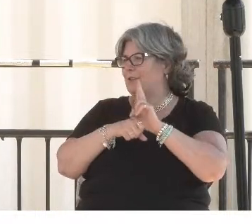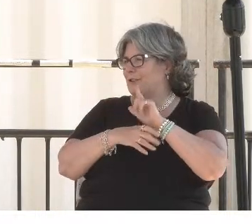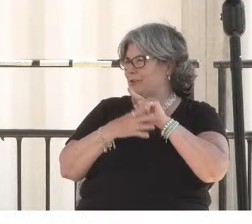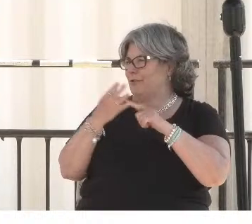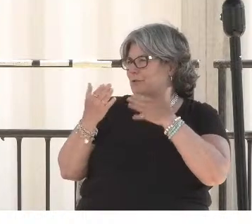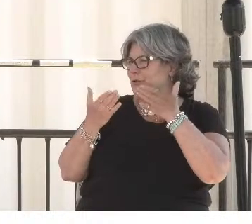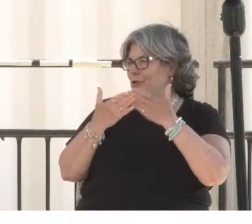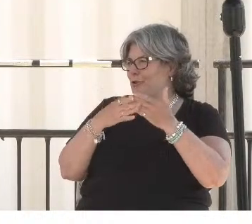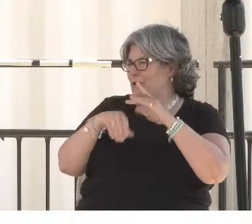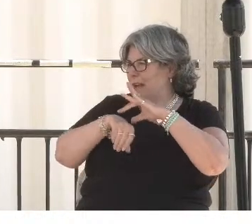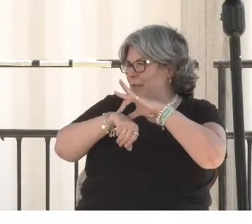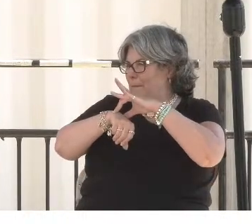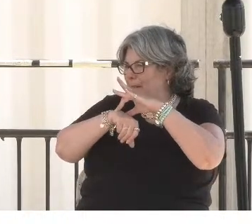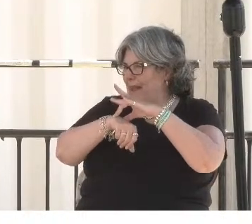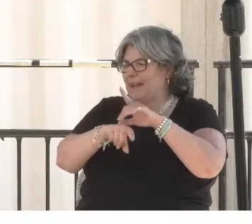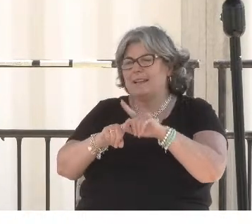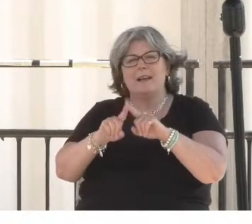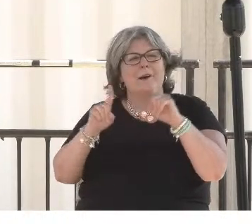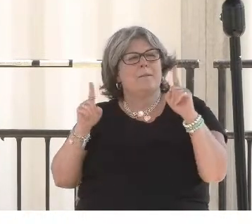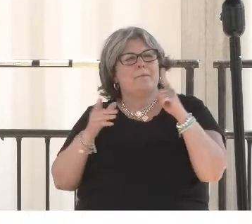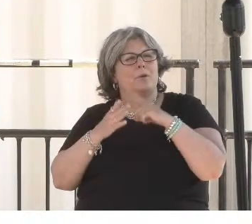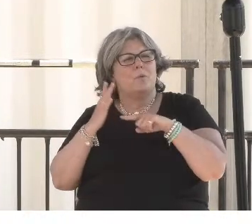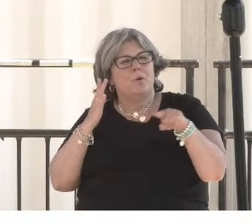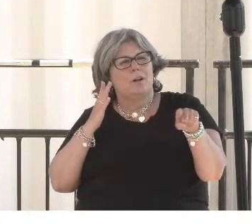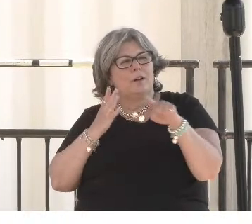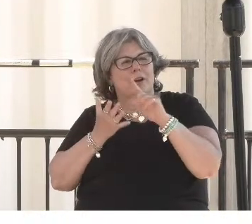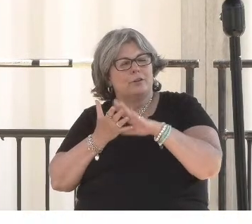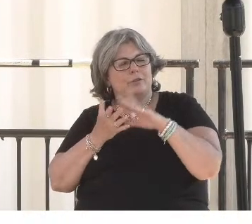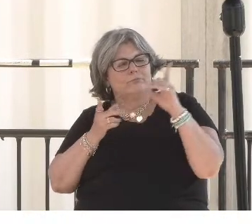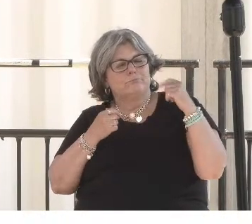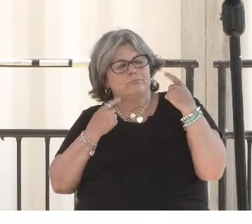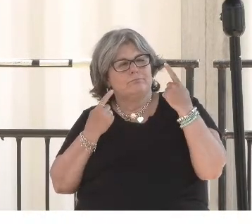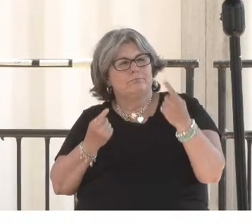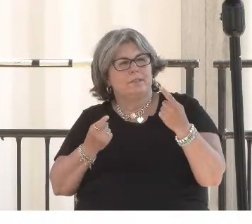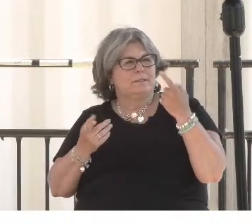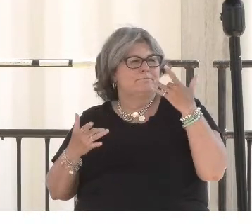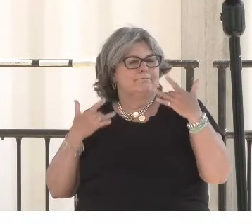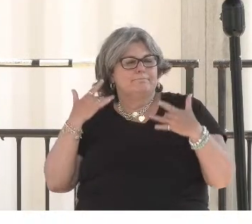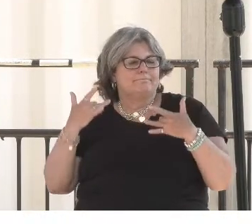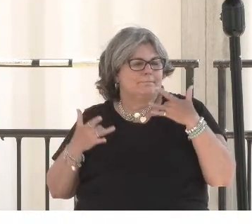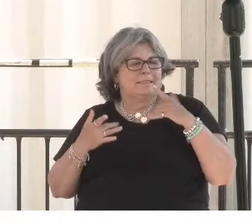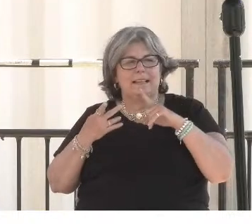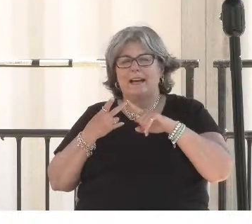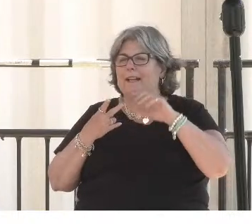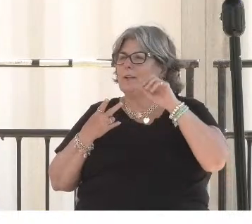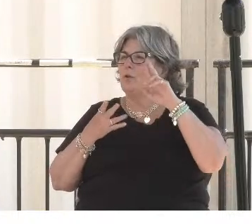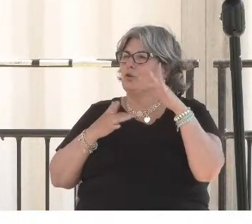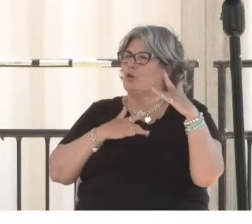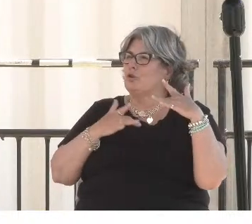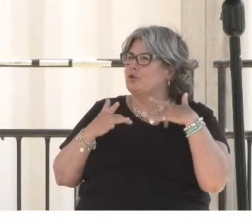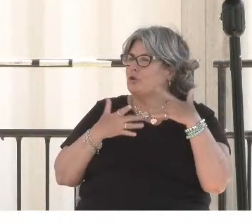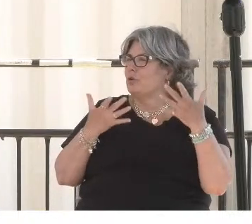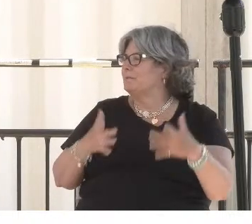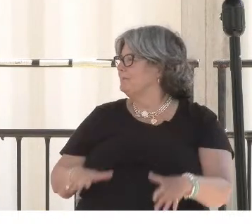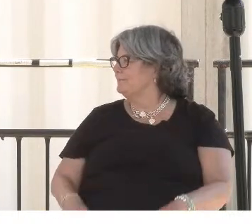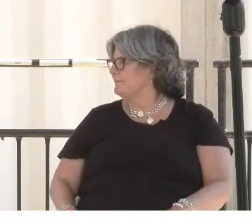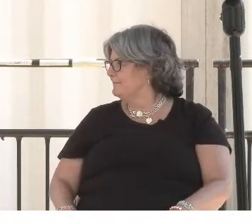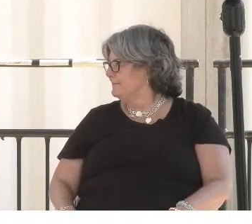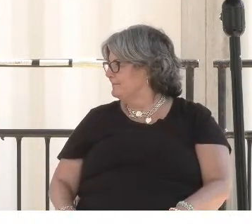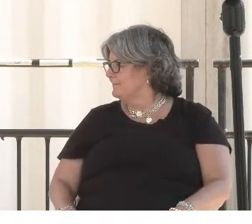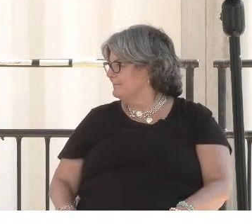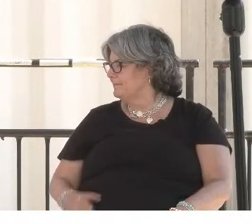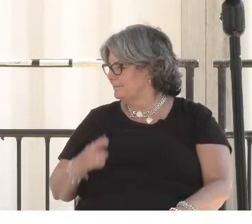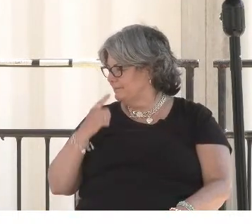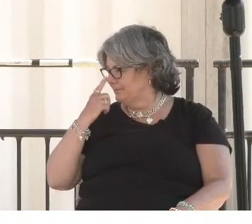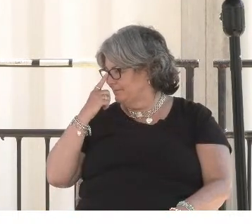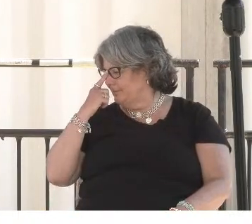of the planet? But what is it that you're learning these days that excite you most or that concern you most? So I've been at